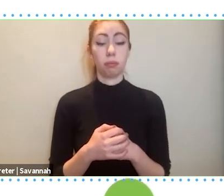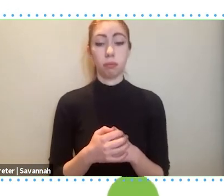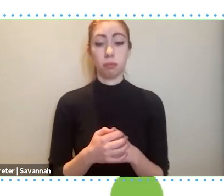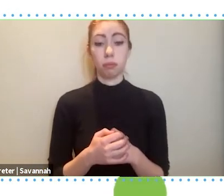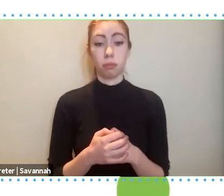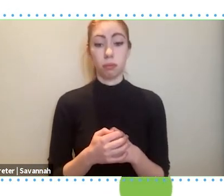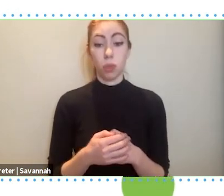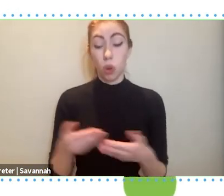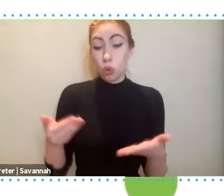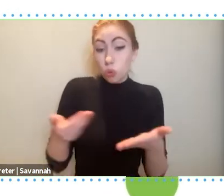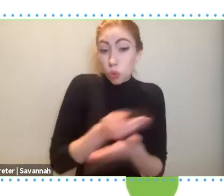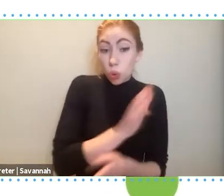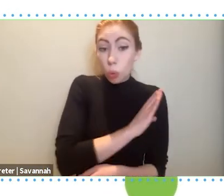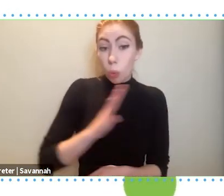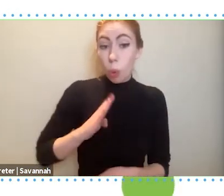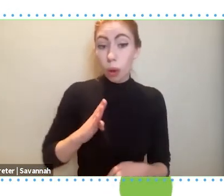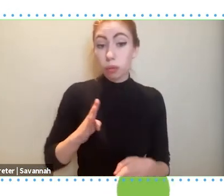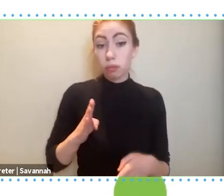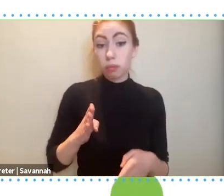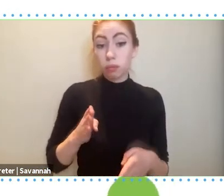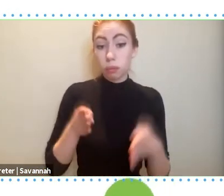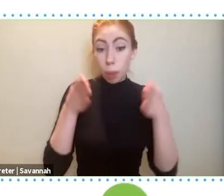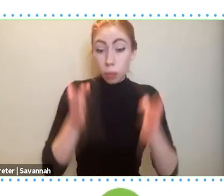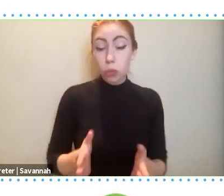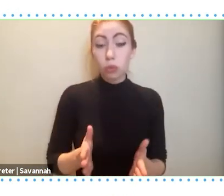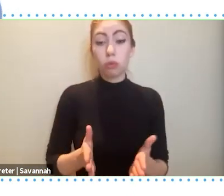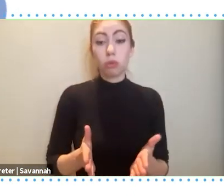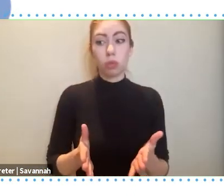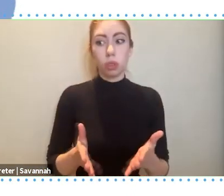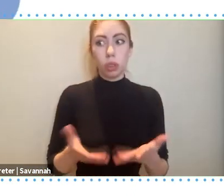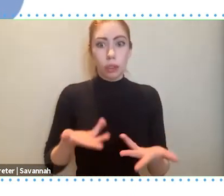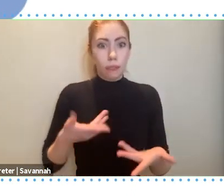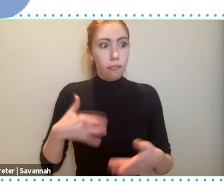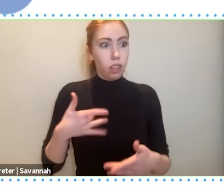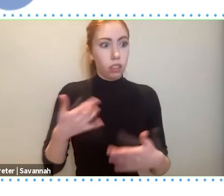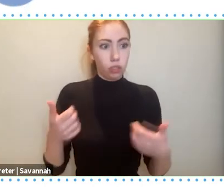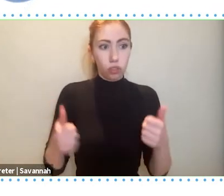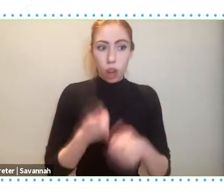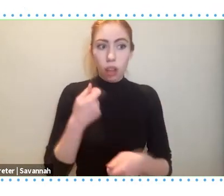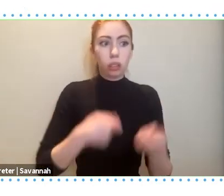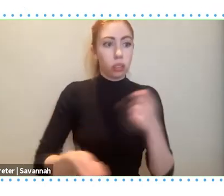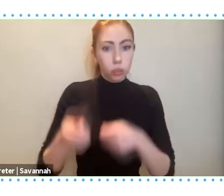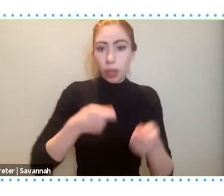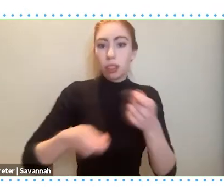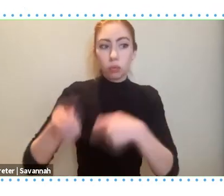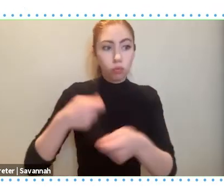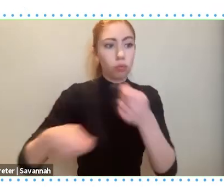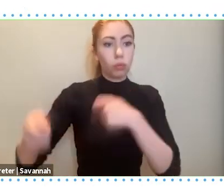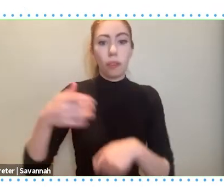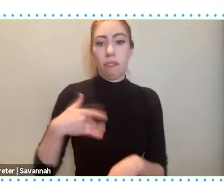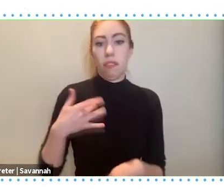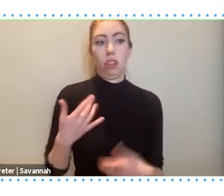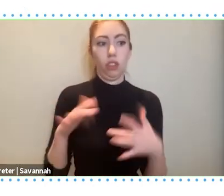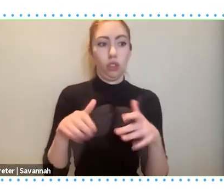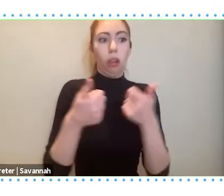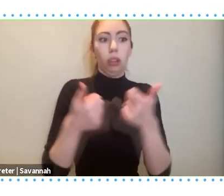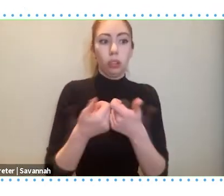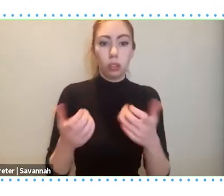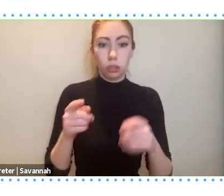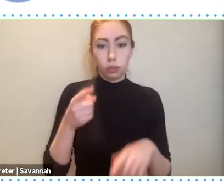for new board members and that disruption of operations. All of this is going to impact the organization, could